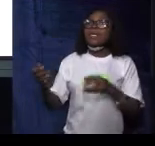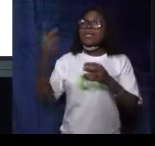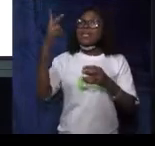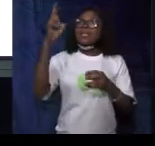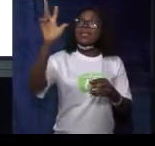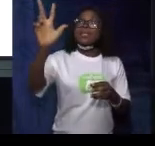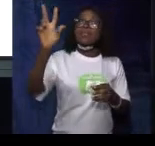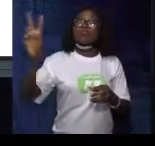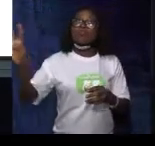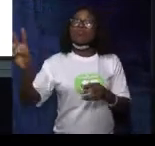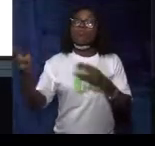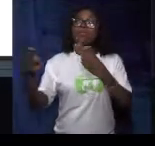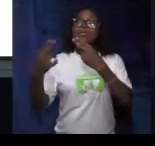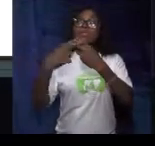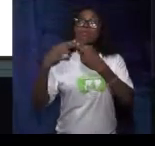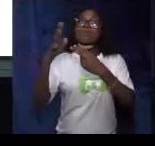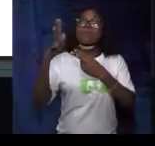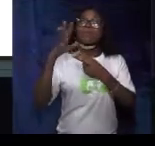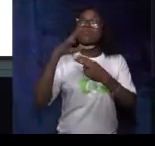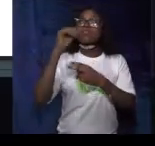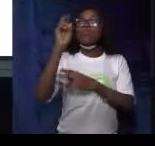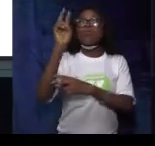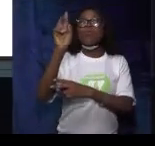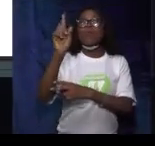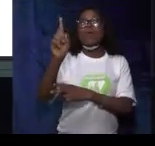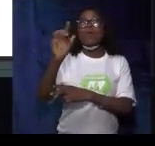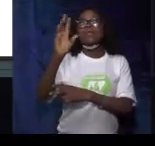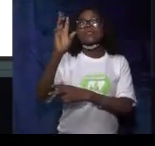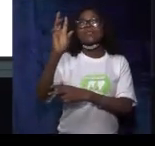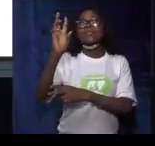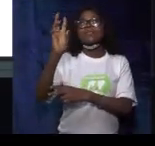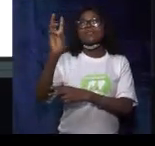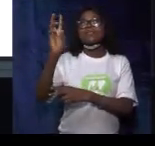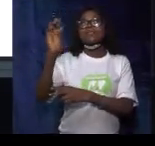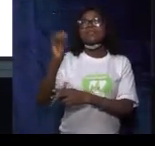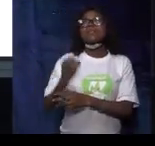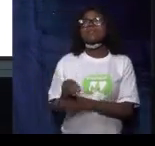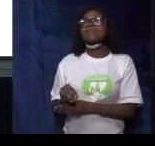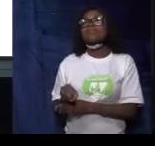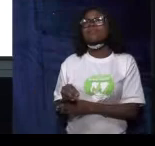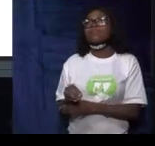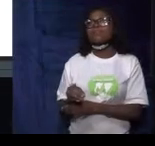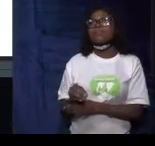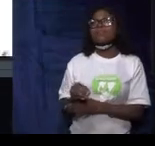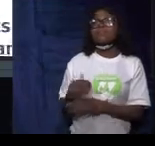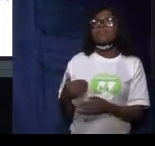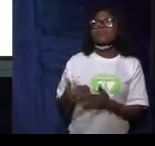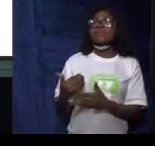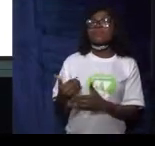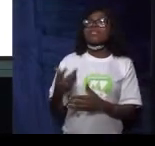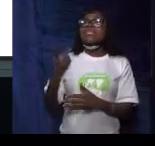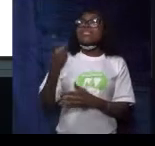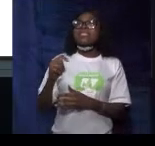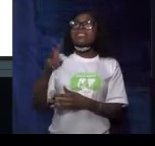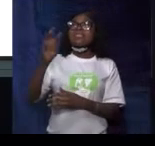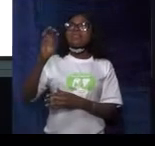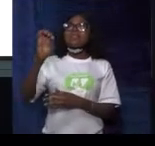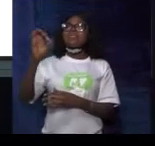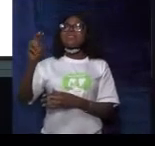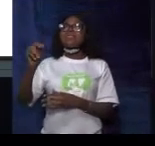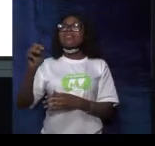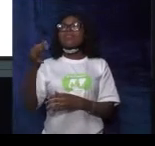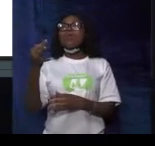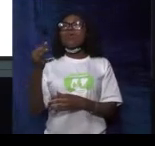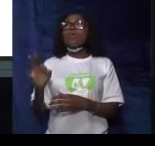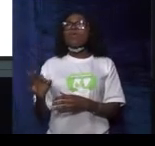because 32 times 5 is 160. Next question says,